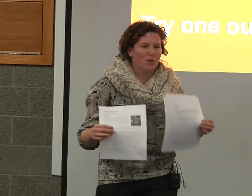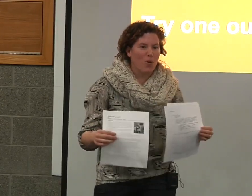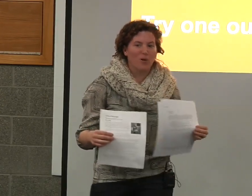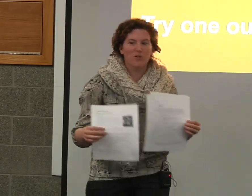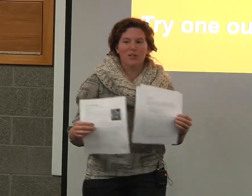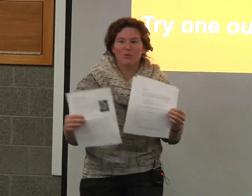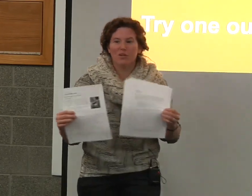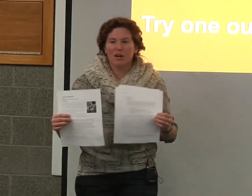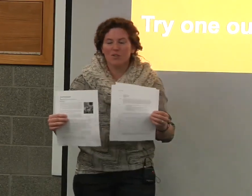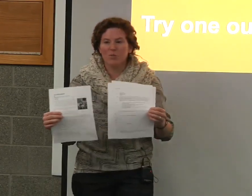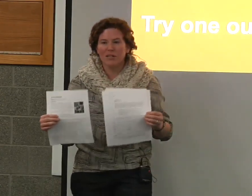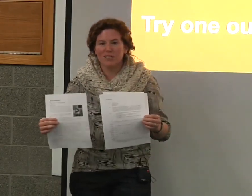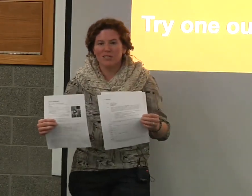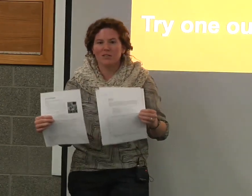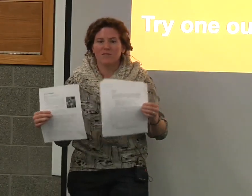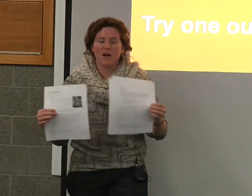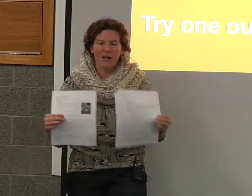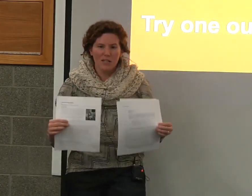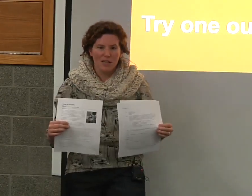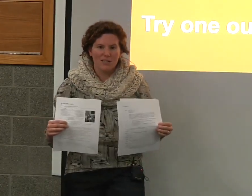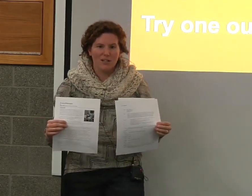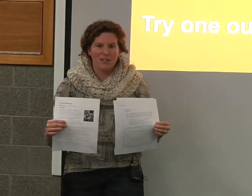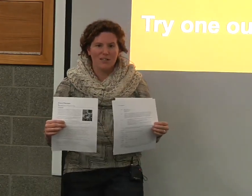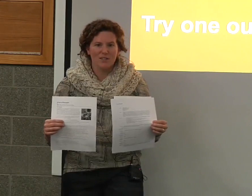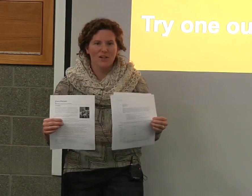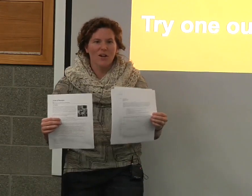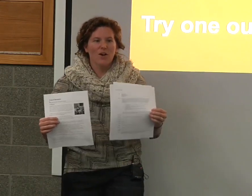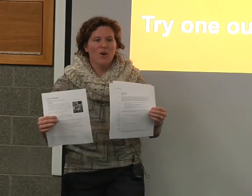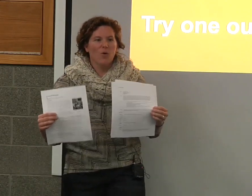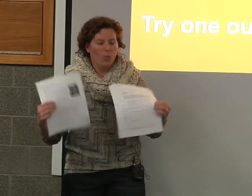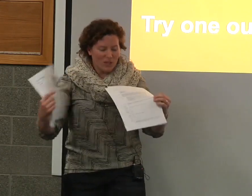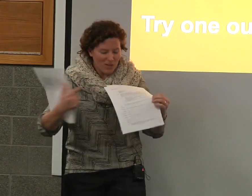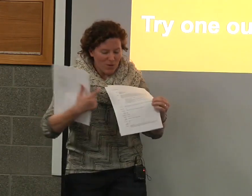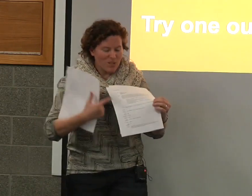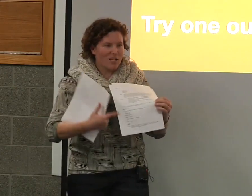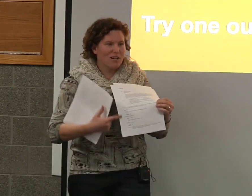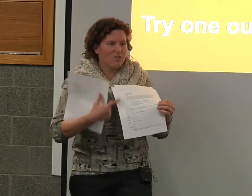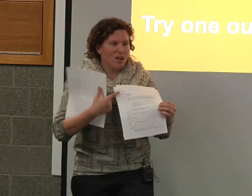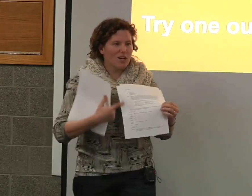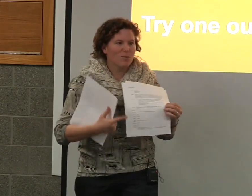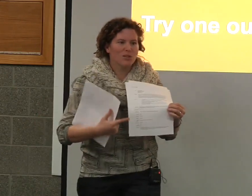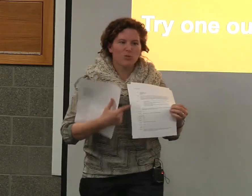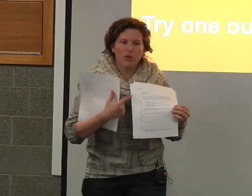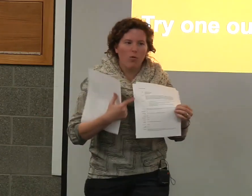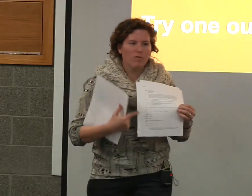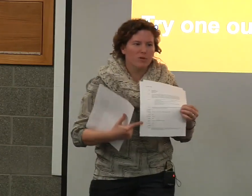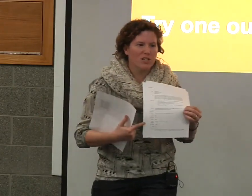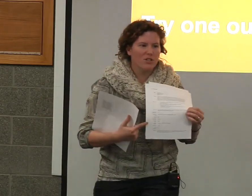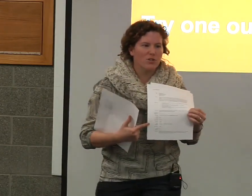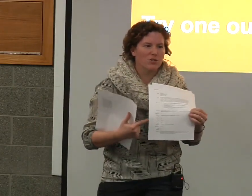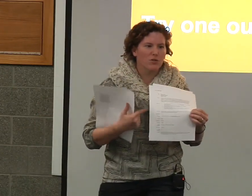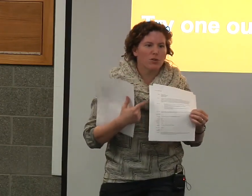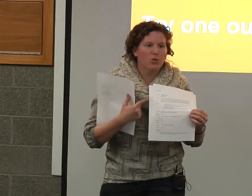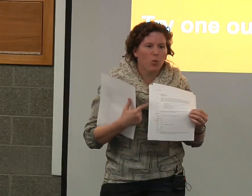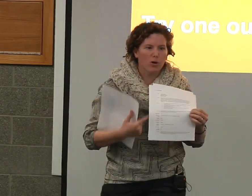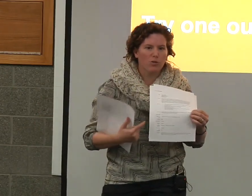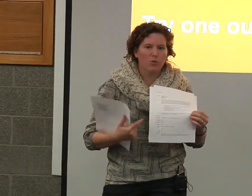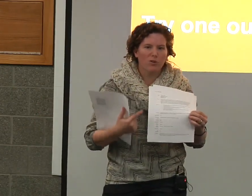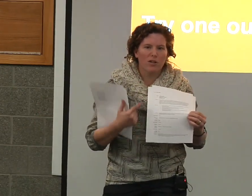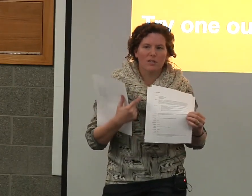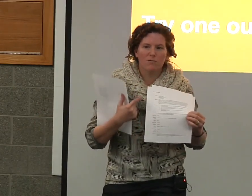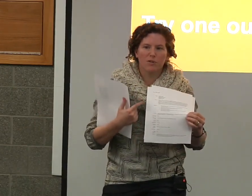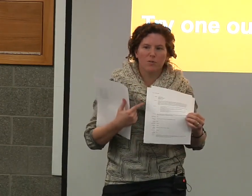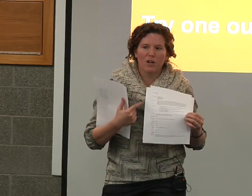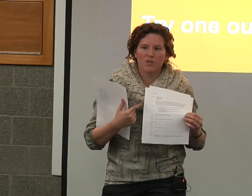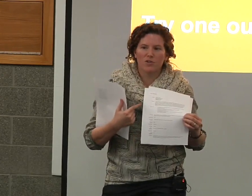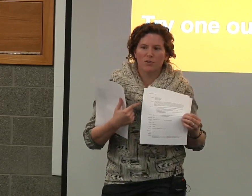content for your course, right? So a lot of the places to find case studies will give you this kind of document that's really only for teachers for you to